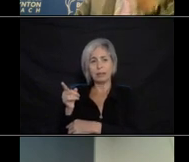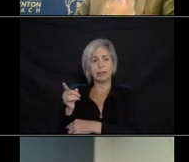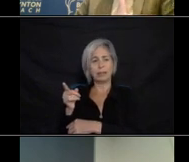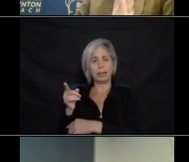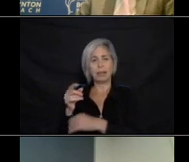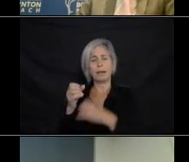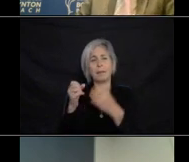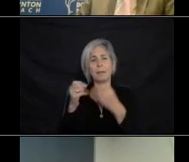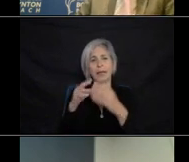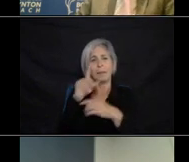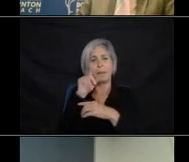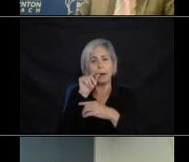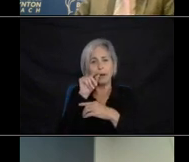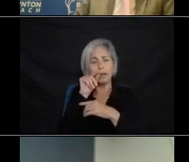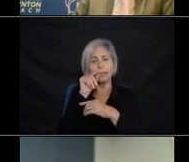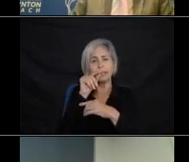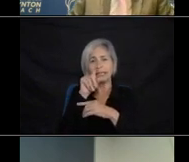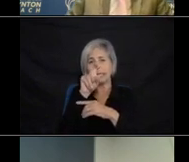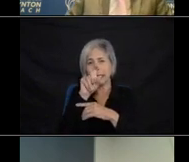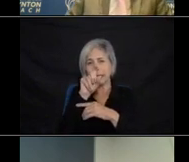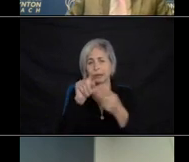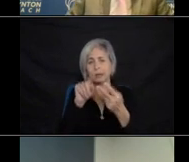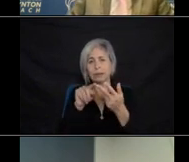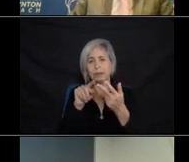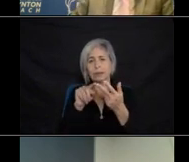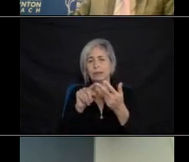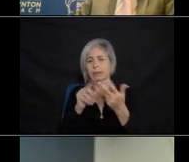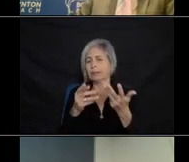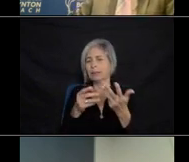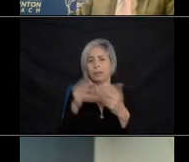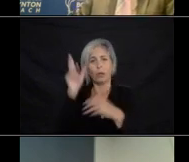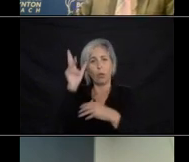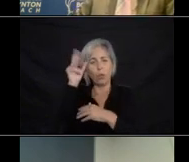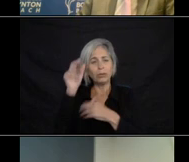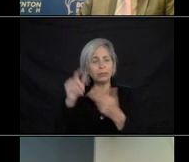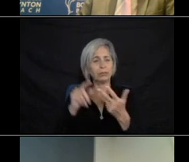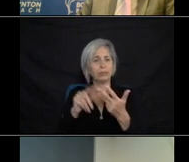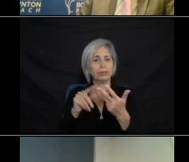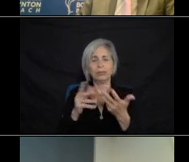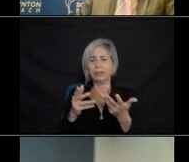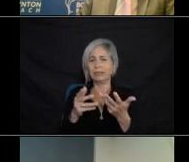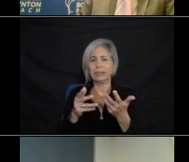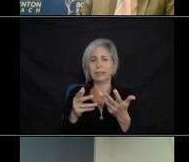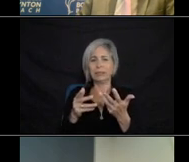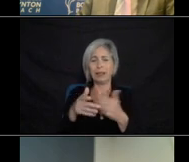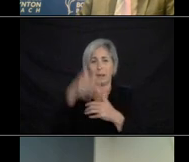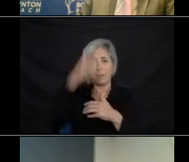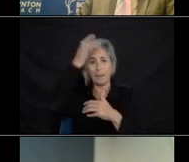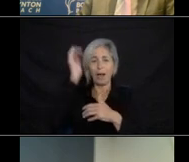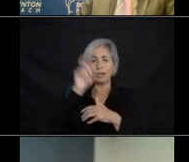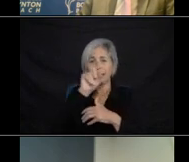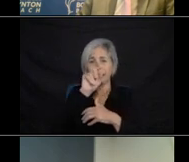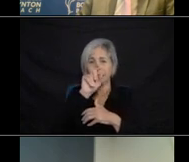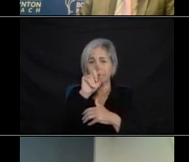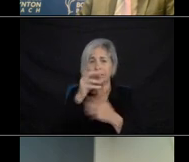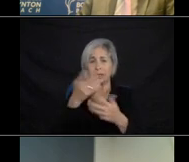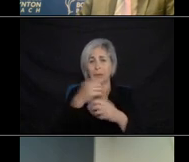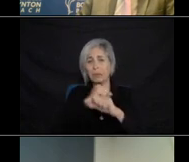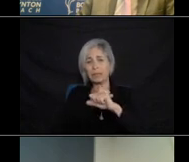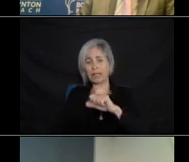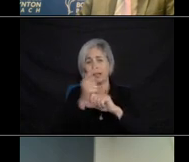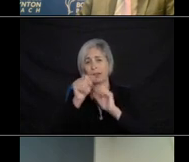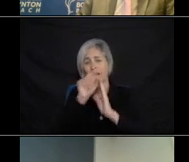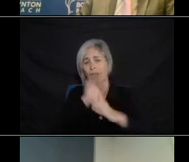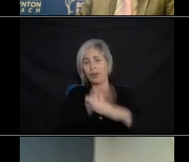many types of birds, bald eagles, gopher tortoises. Not only are bald eagles and gopher tortoises protected under state